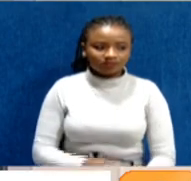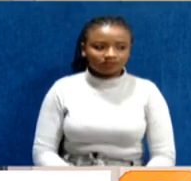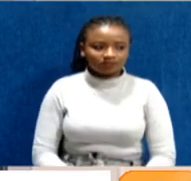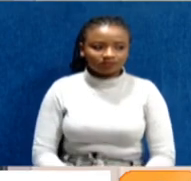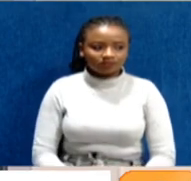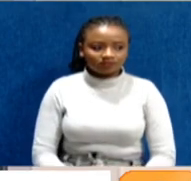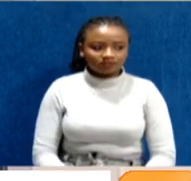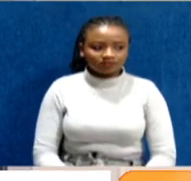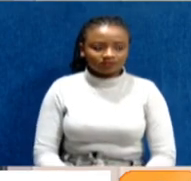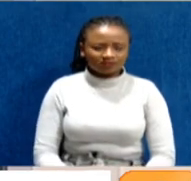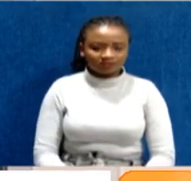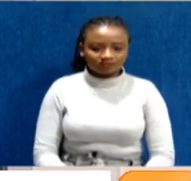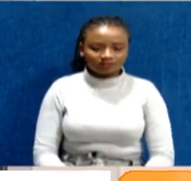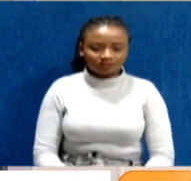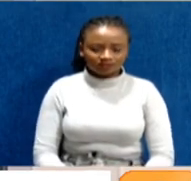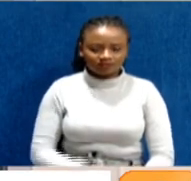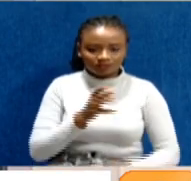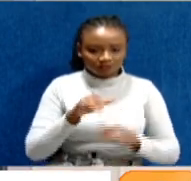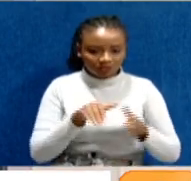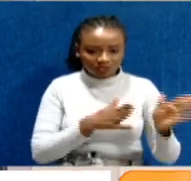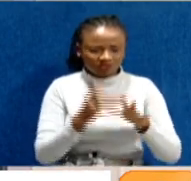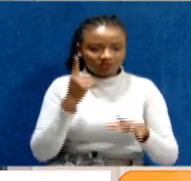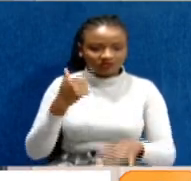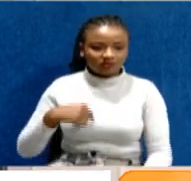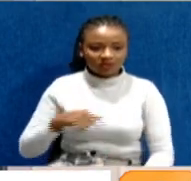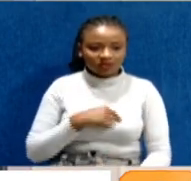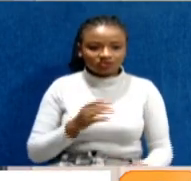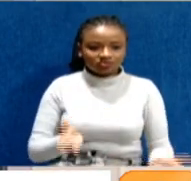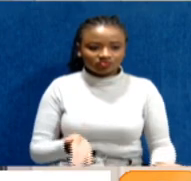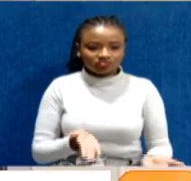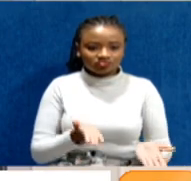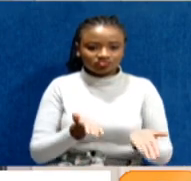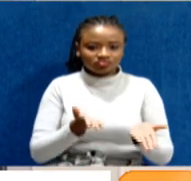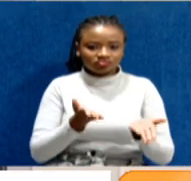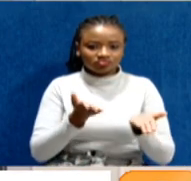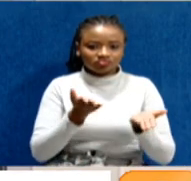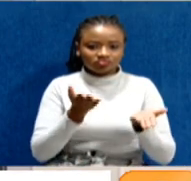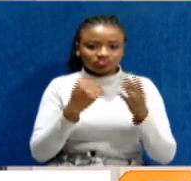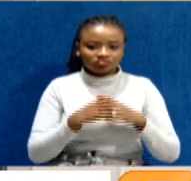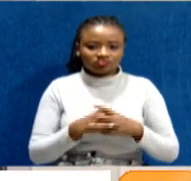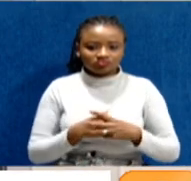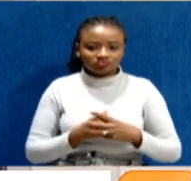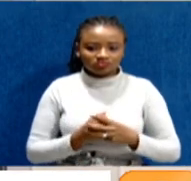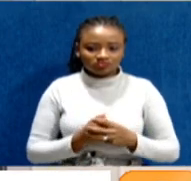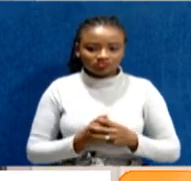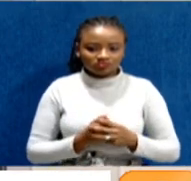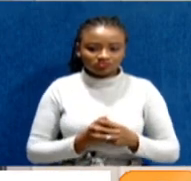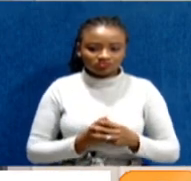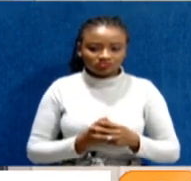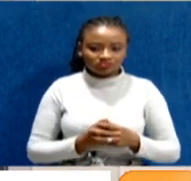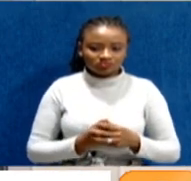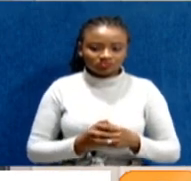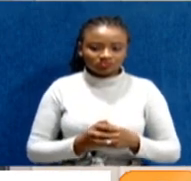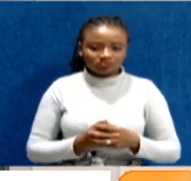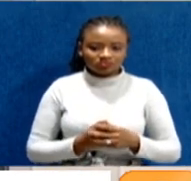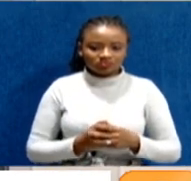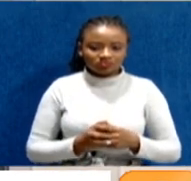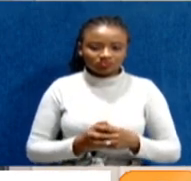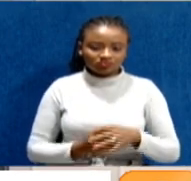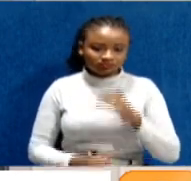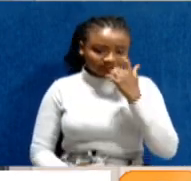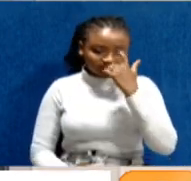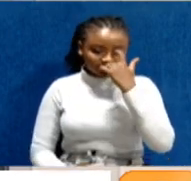intercontinental free trade area. This is an opportunity as a country to pick it up as an organic agriculture country. I'm happy